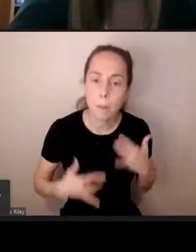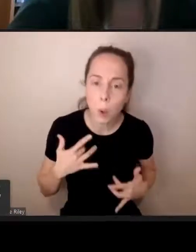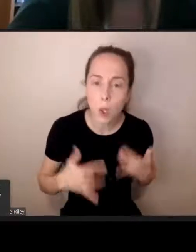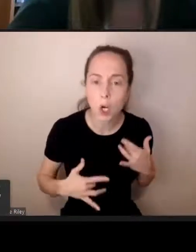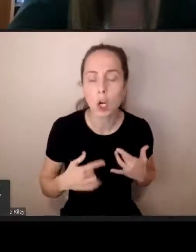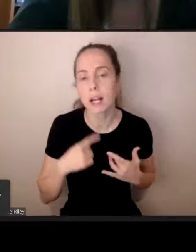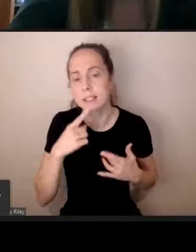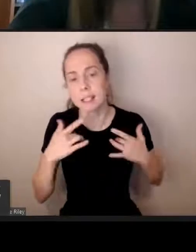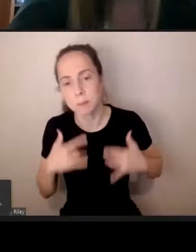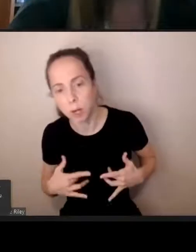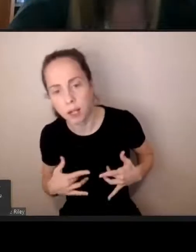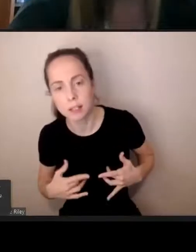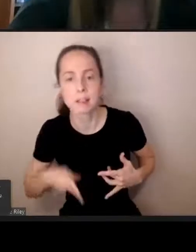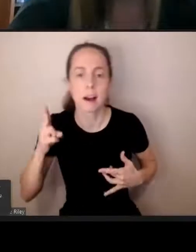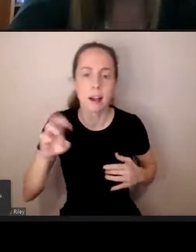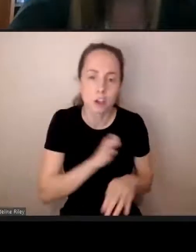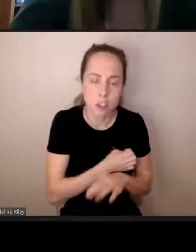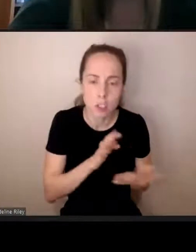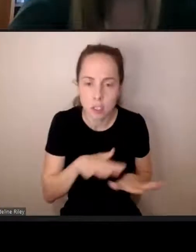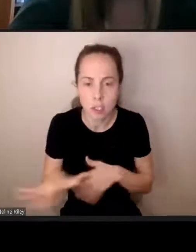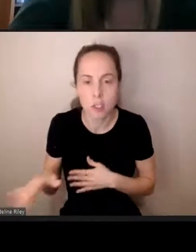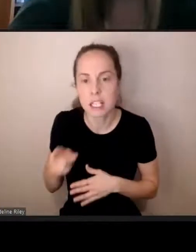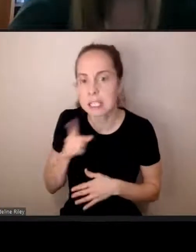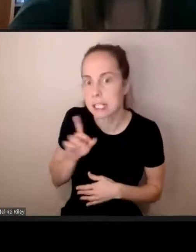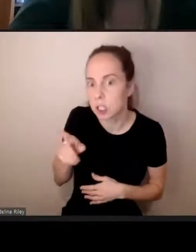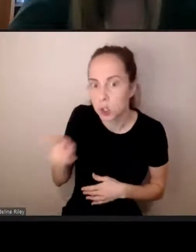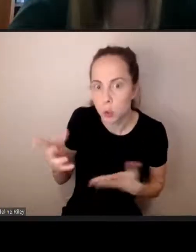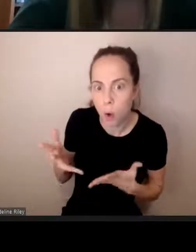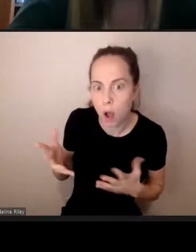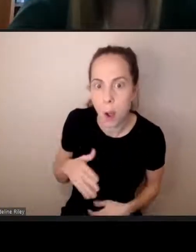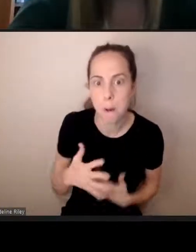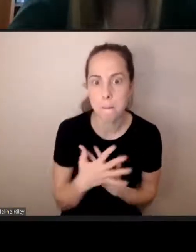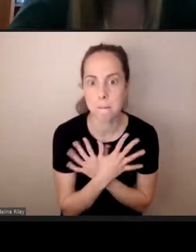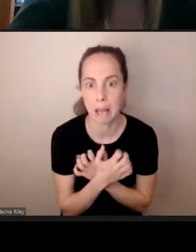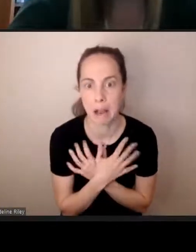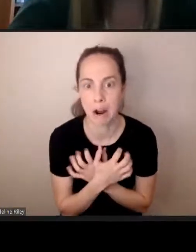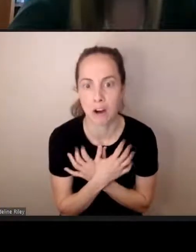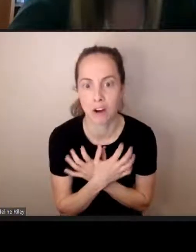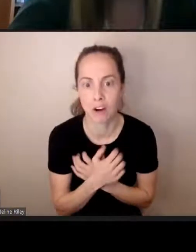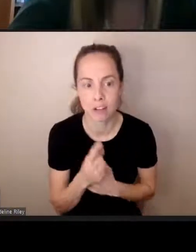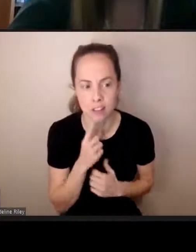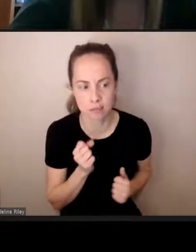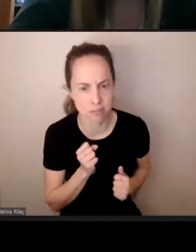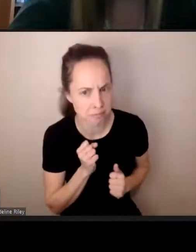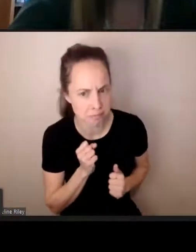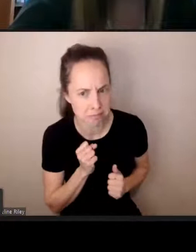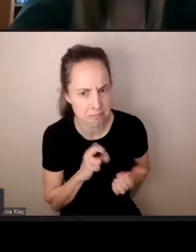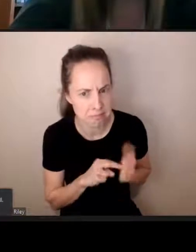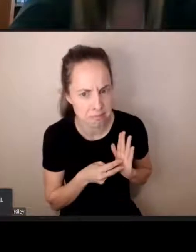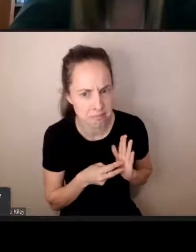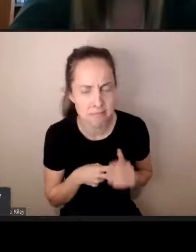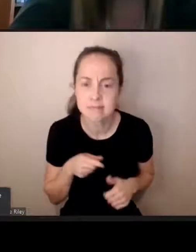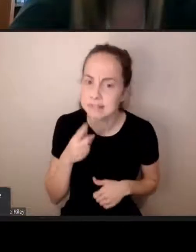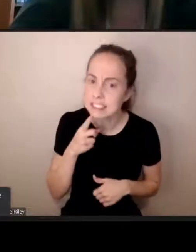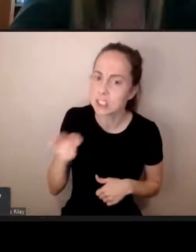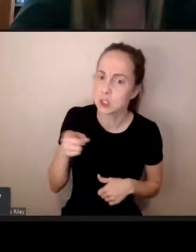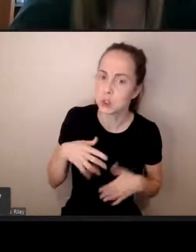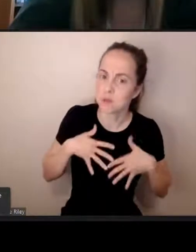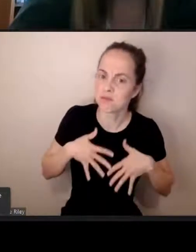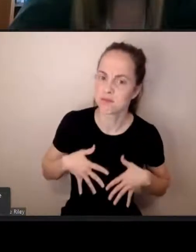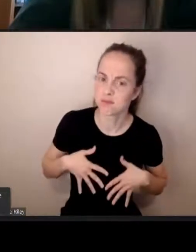"You know what you are? You're a bear." And I was like, "What do you mean?" And he said, "When you're depressed,